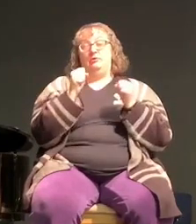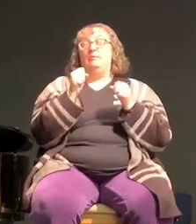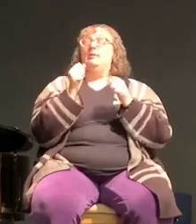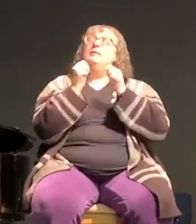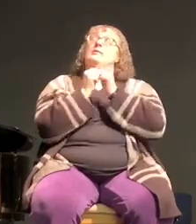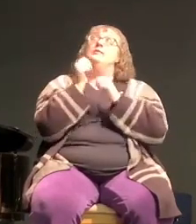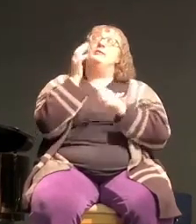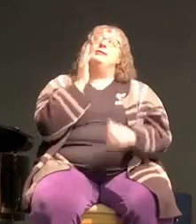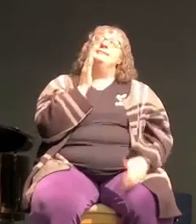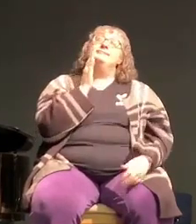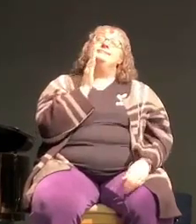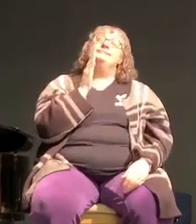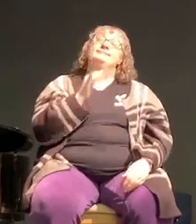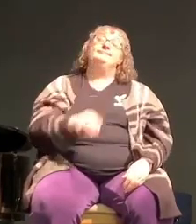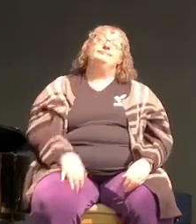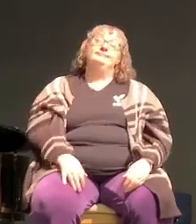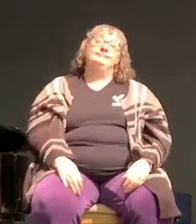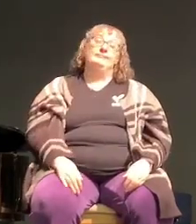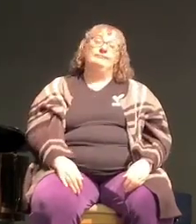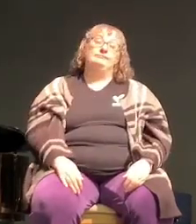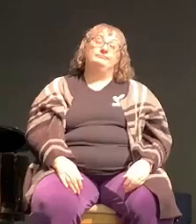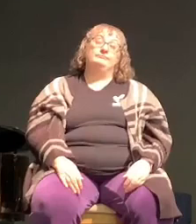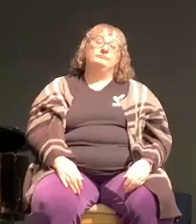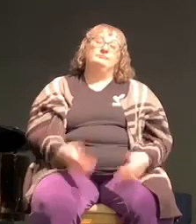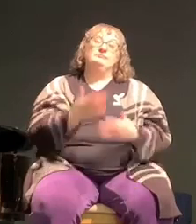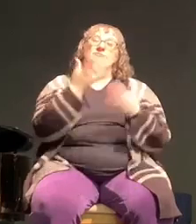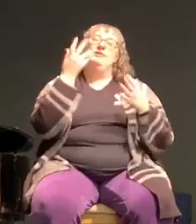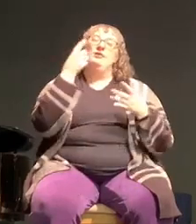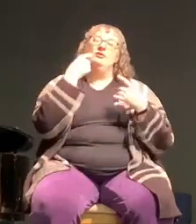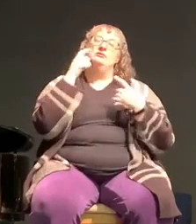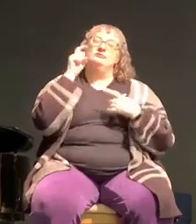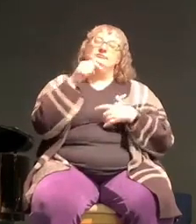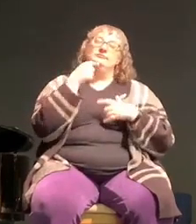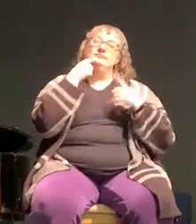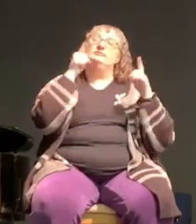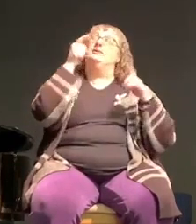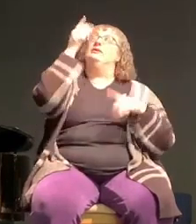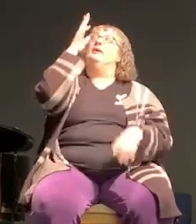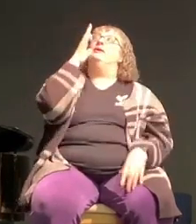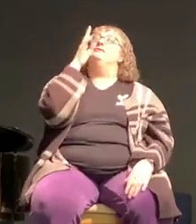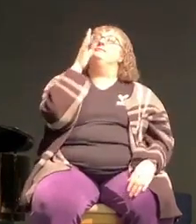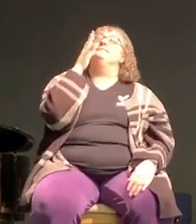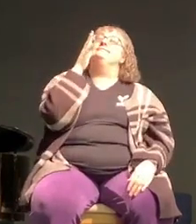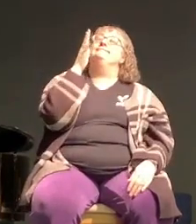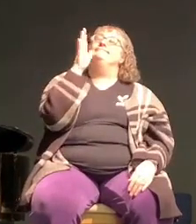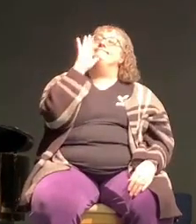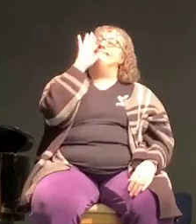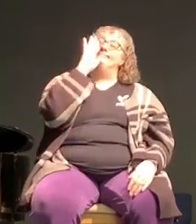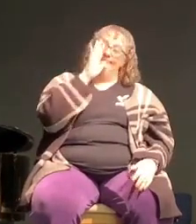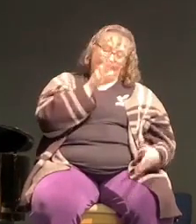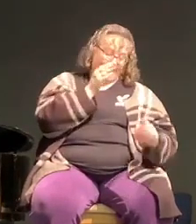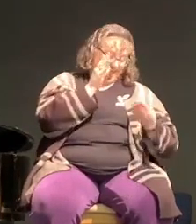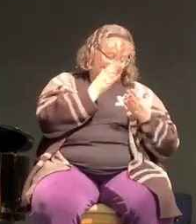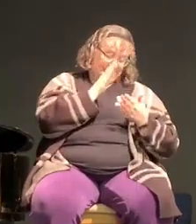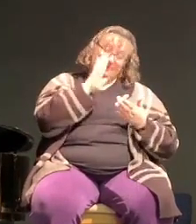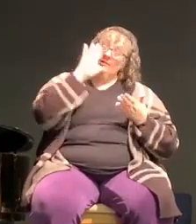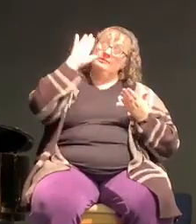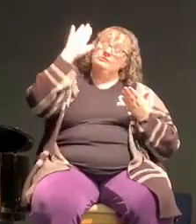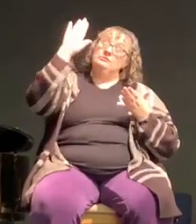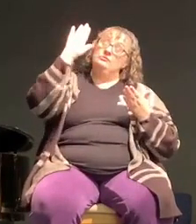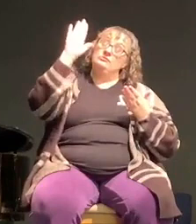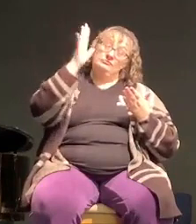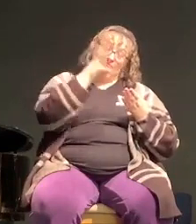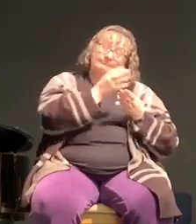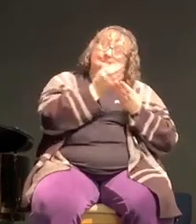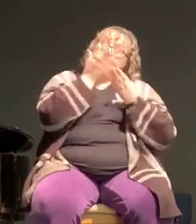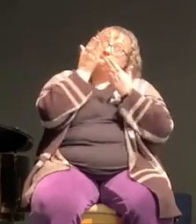God. The thing that you need to say to God is, God, this is yours. Take it from me. I want you to